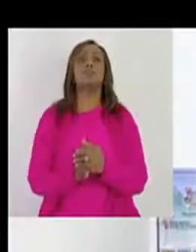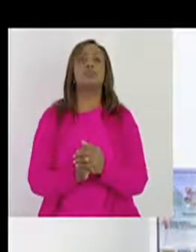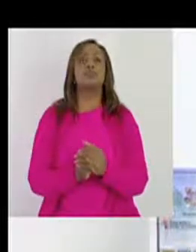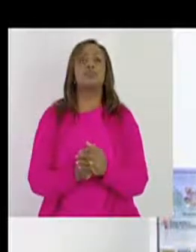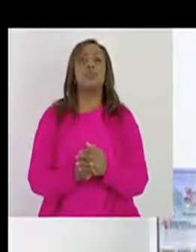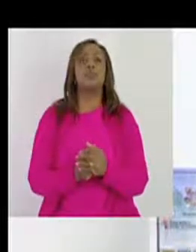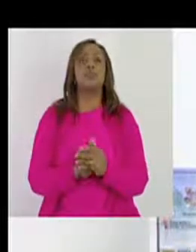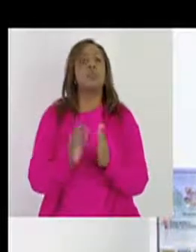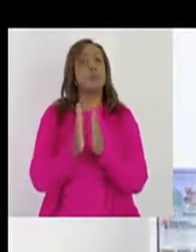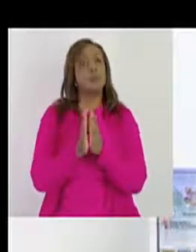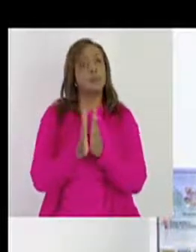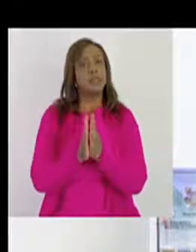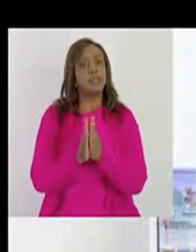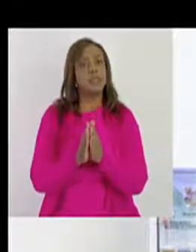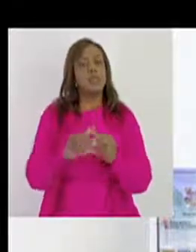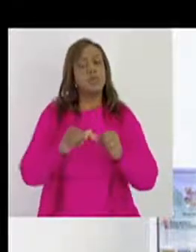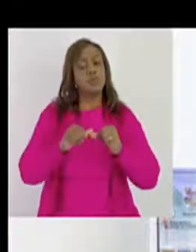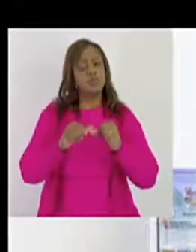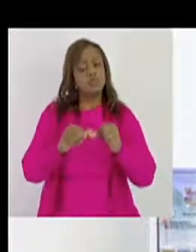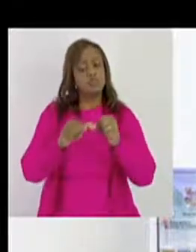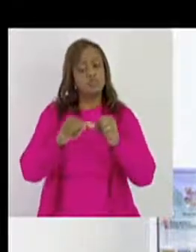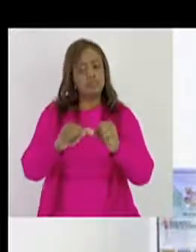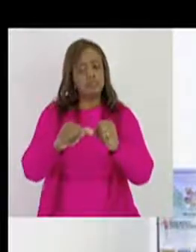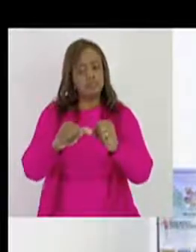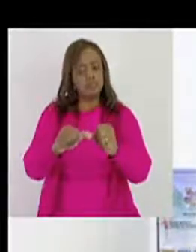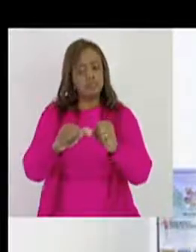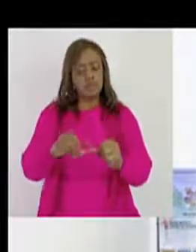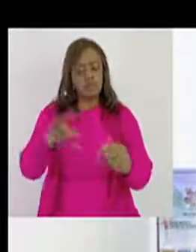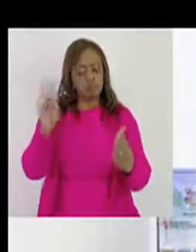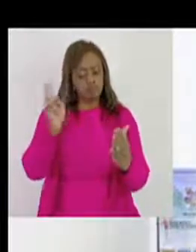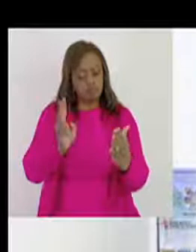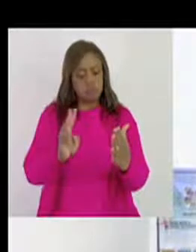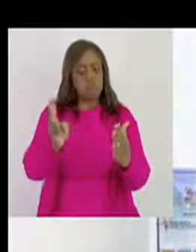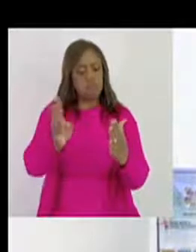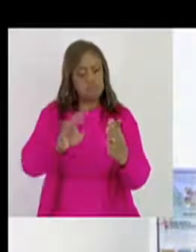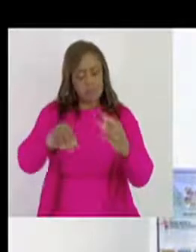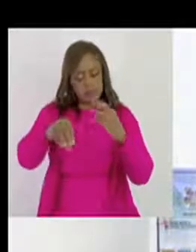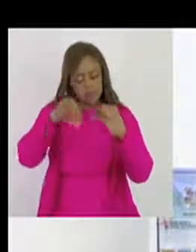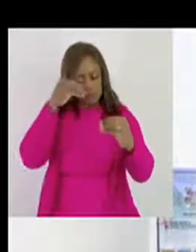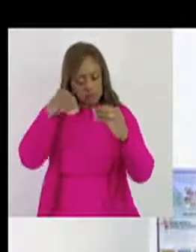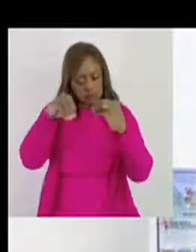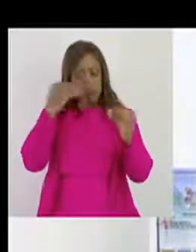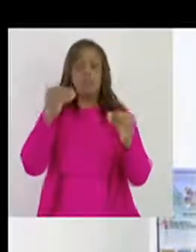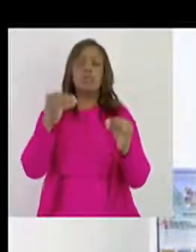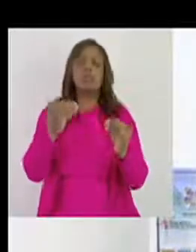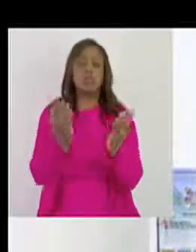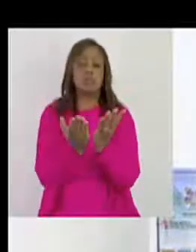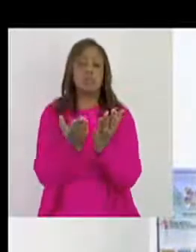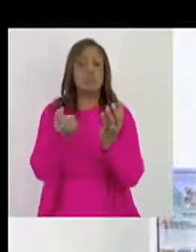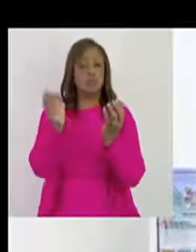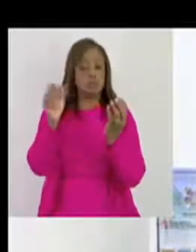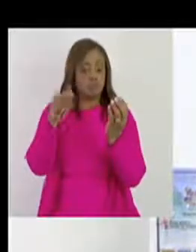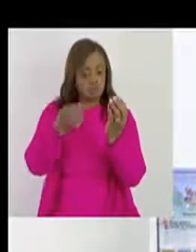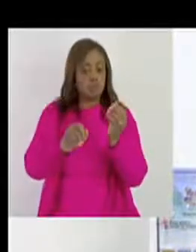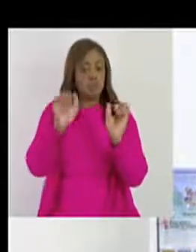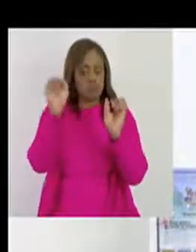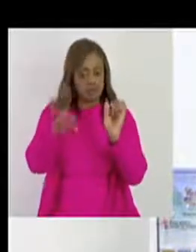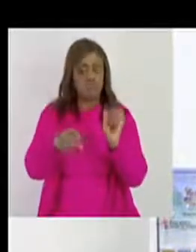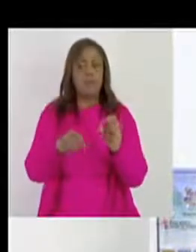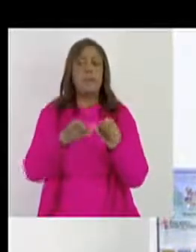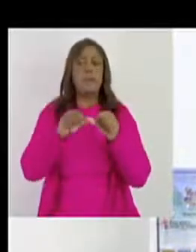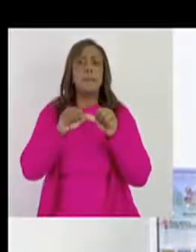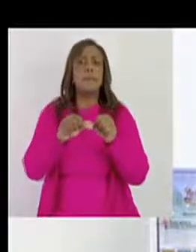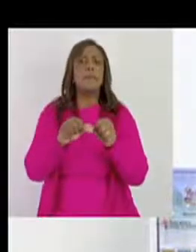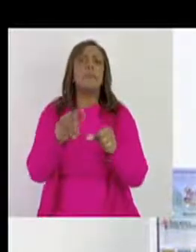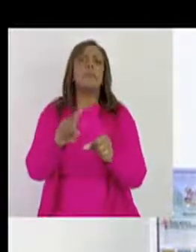And please, even though schools are closed, it is important that you keep your brain busy by